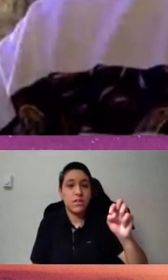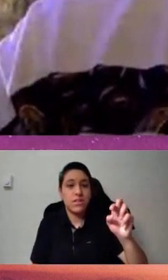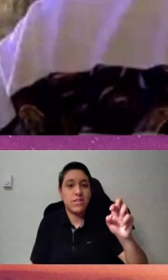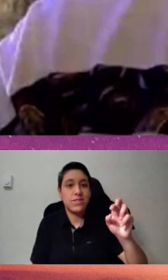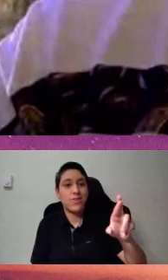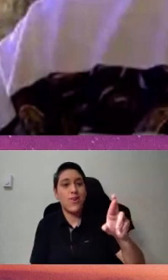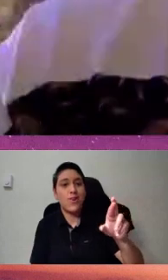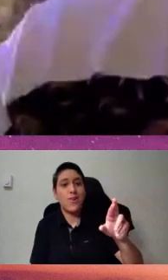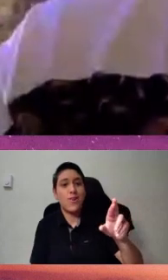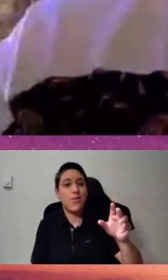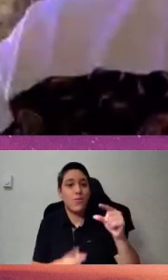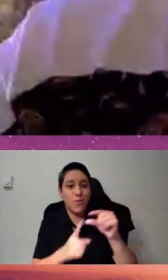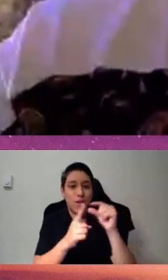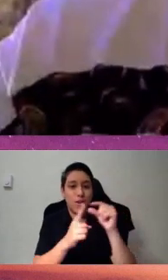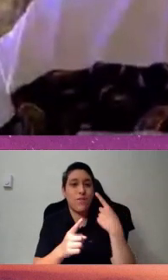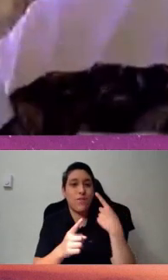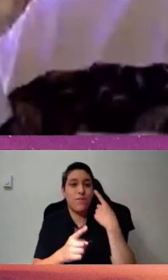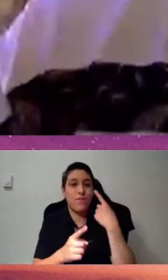that.